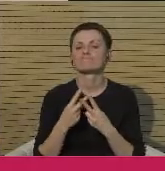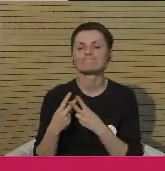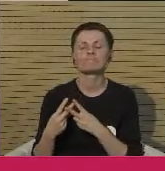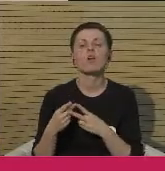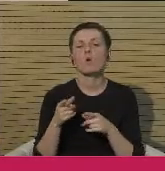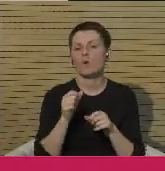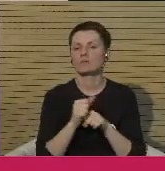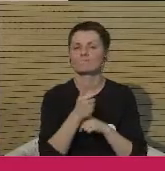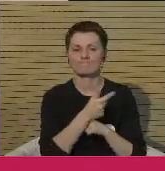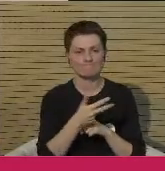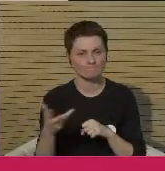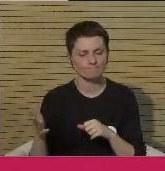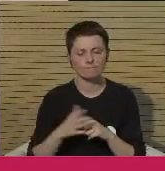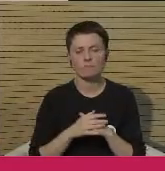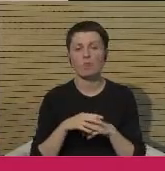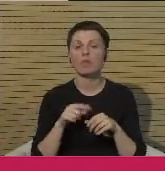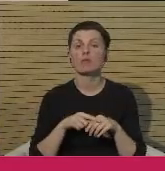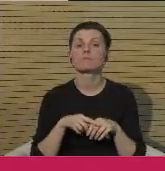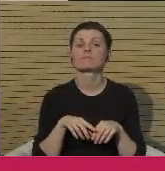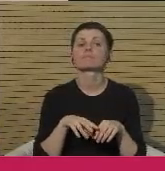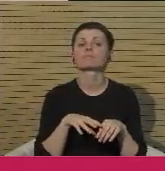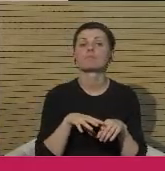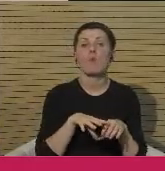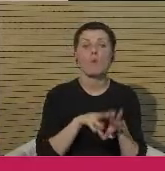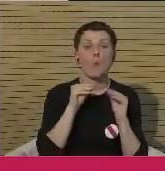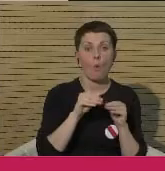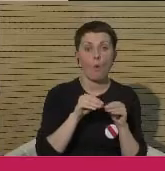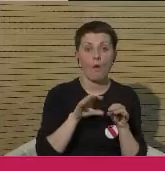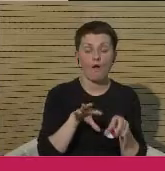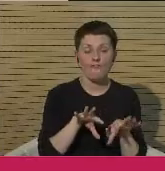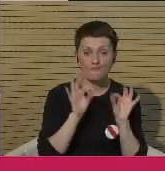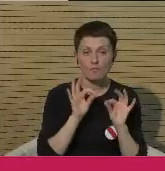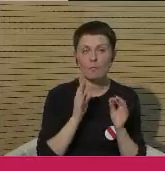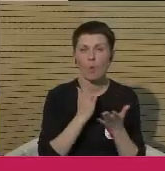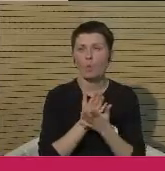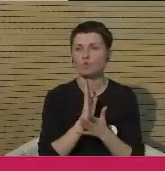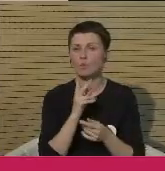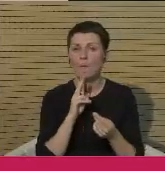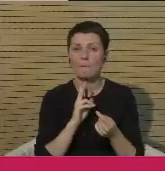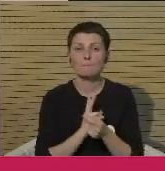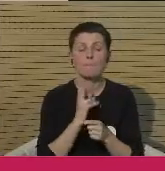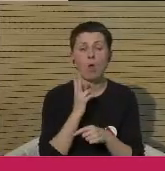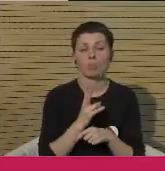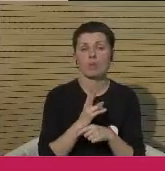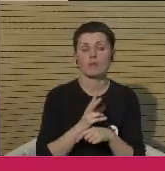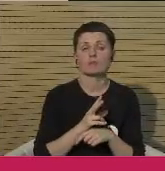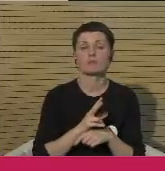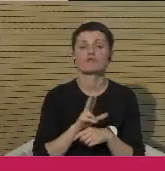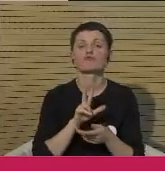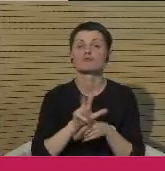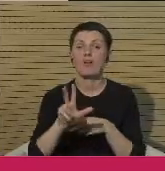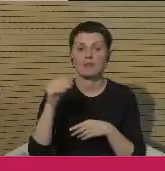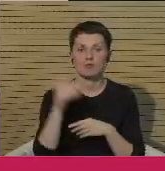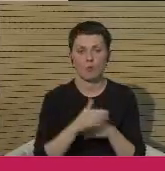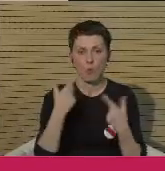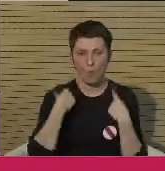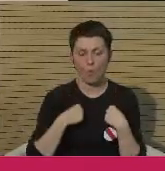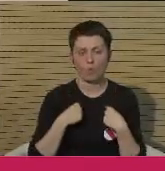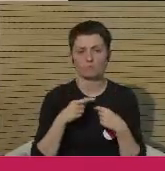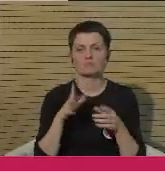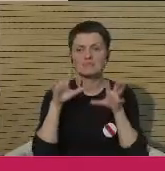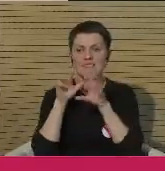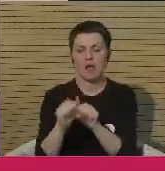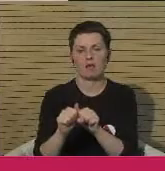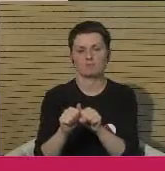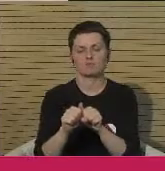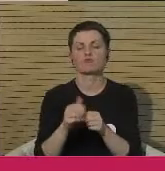on imprisonments, yes, the number of is growing from the very beginning of Łukashenko's election, presidential election. Over